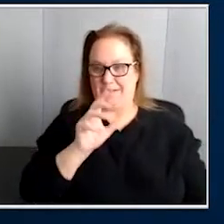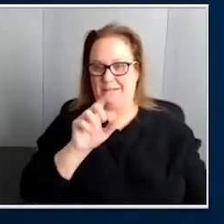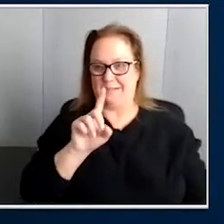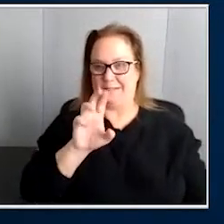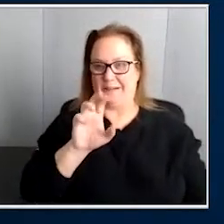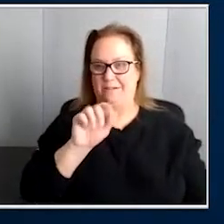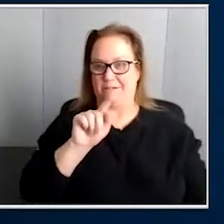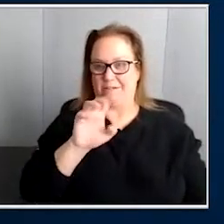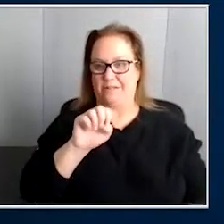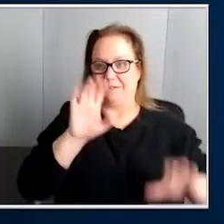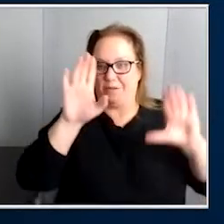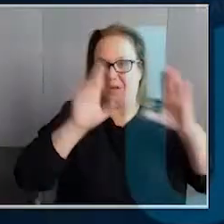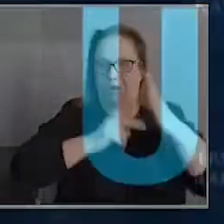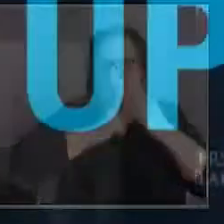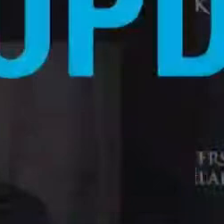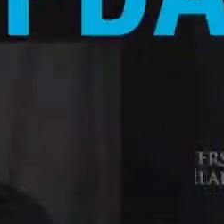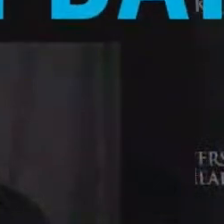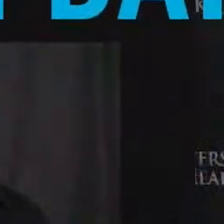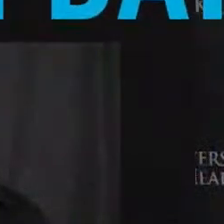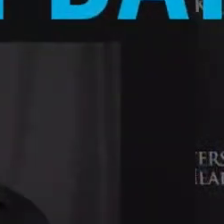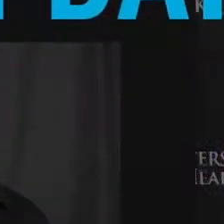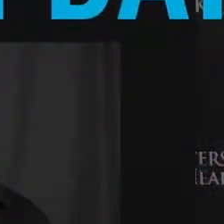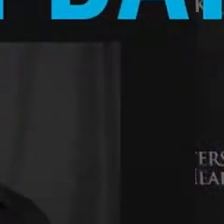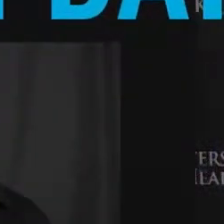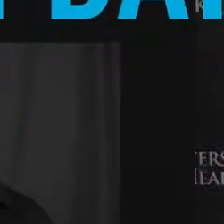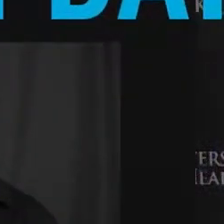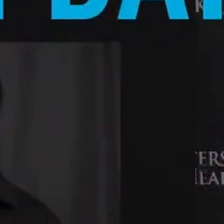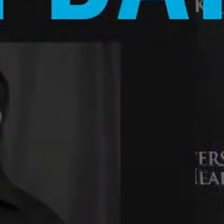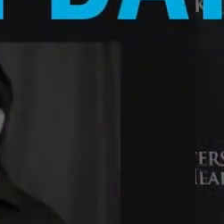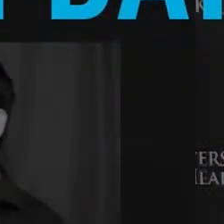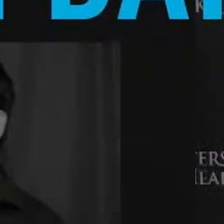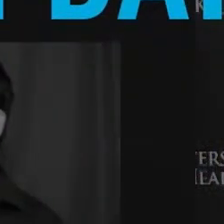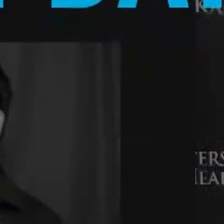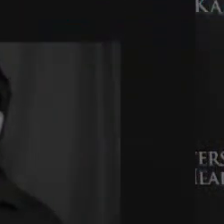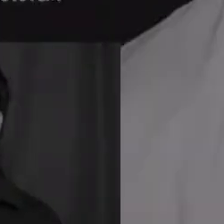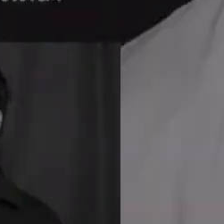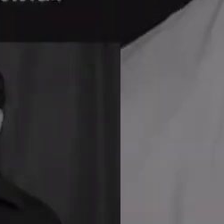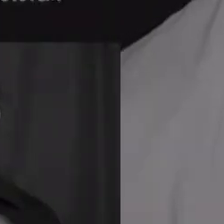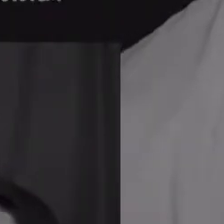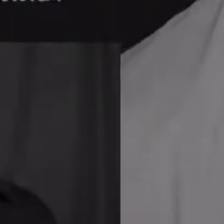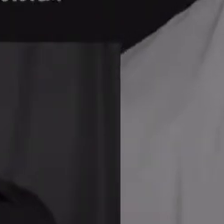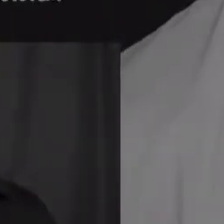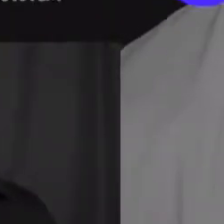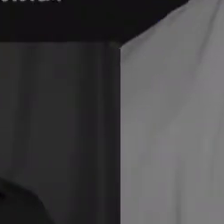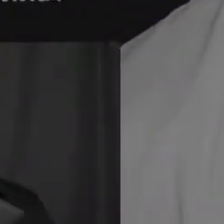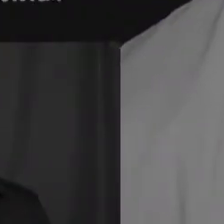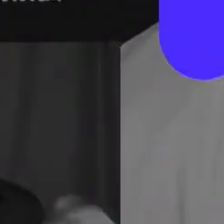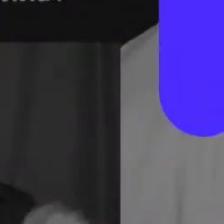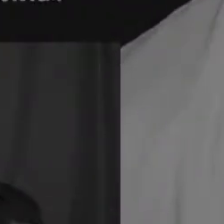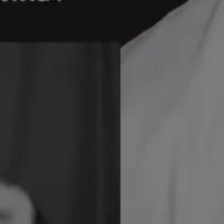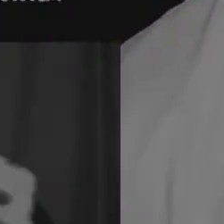program today, and I learned a lot as well. Thank you so much. Subscribe to our morning medical update and open